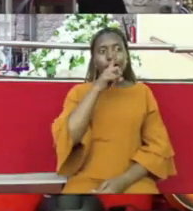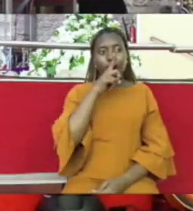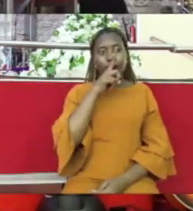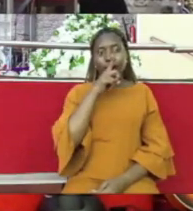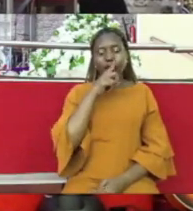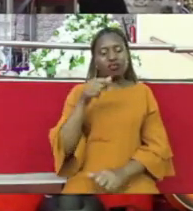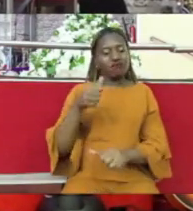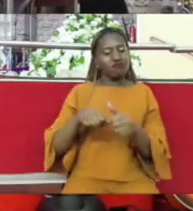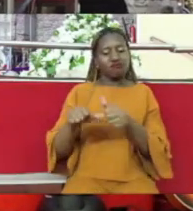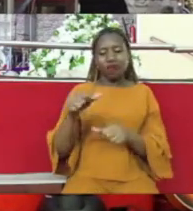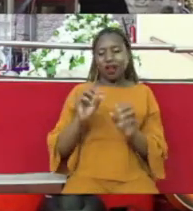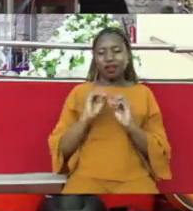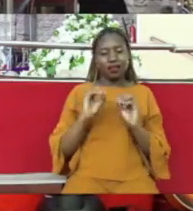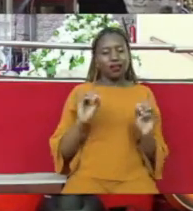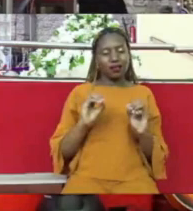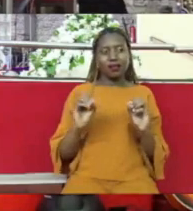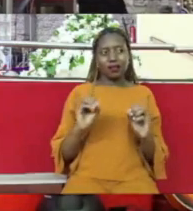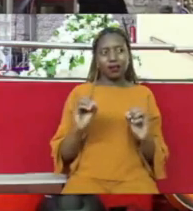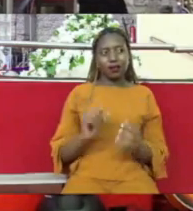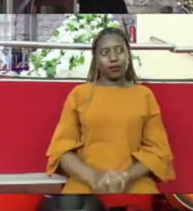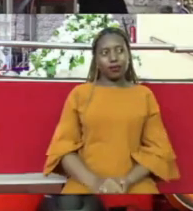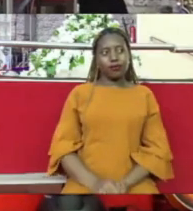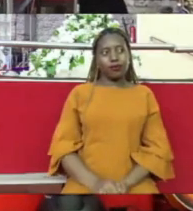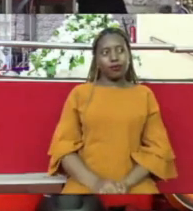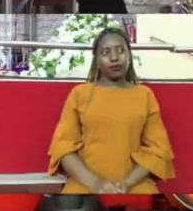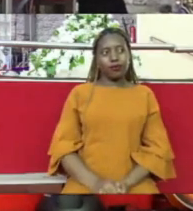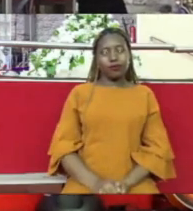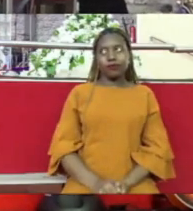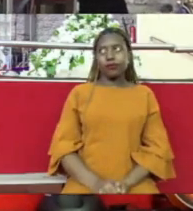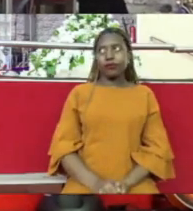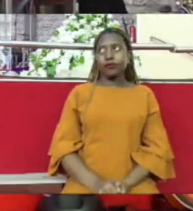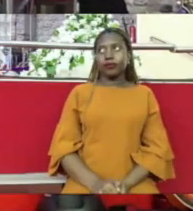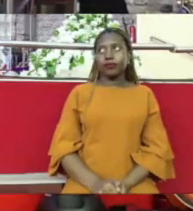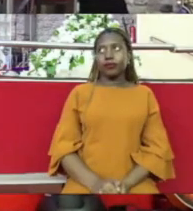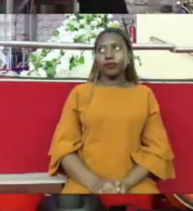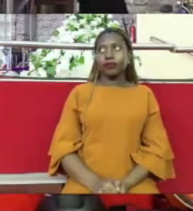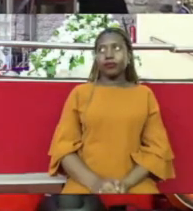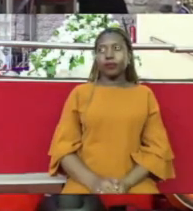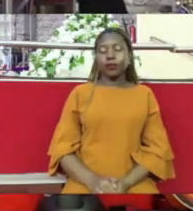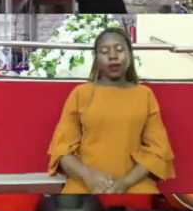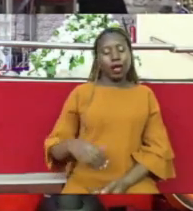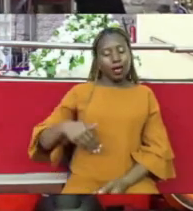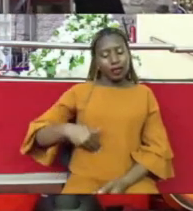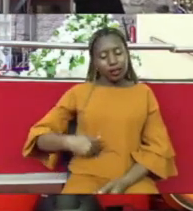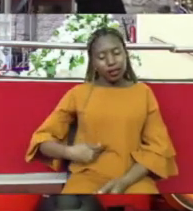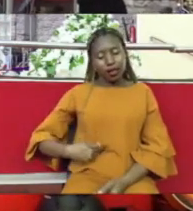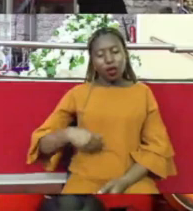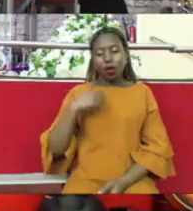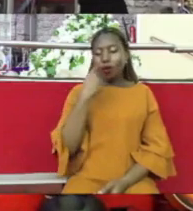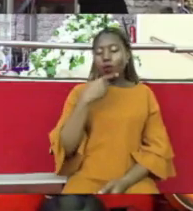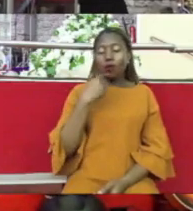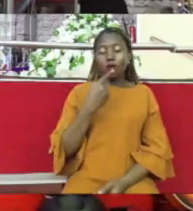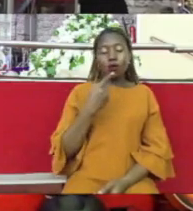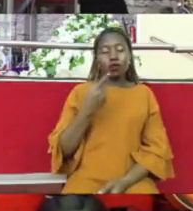Hamu analikuwa ndiye mwenye mali, Jacob akaamua kunyamaza. Jacob, who was the father of this girl,